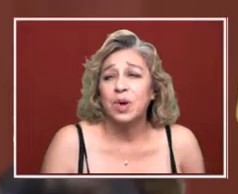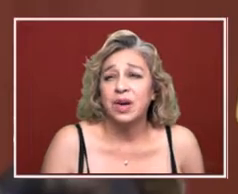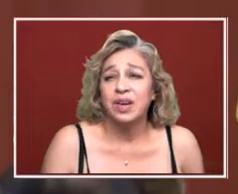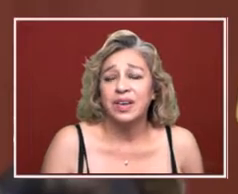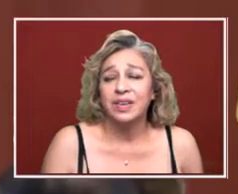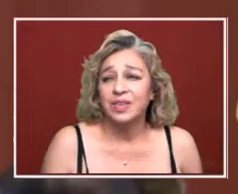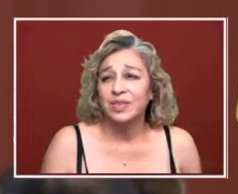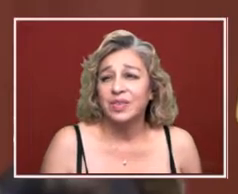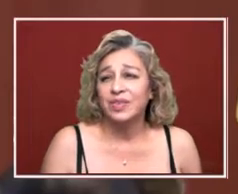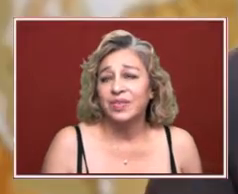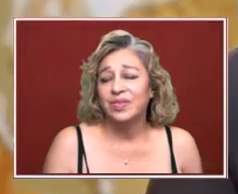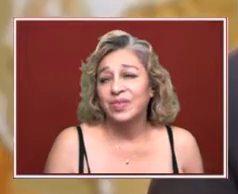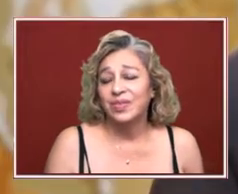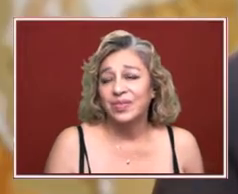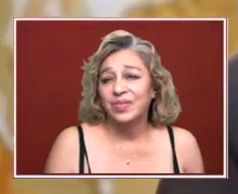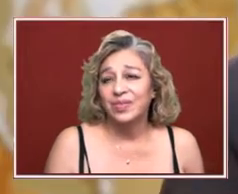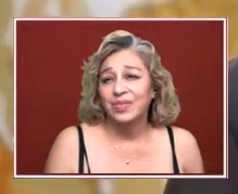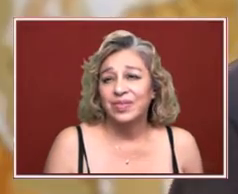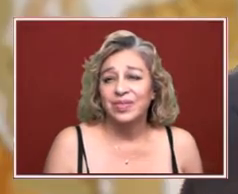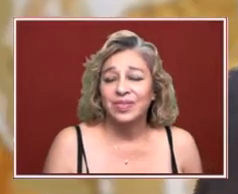field work.